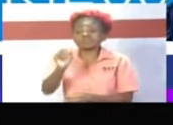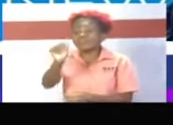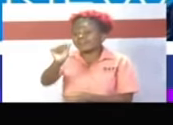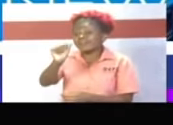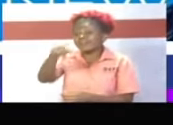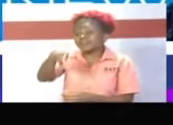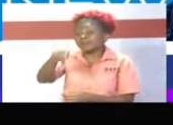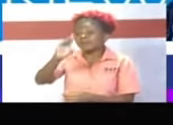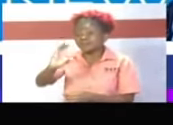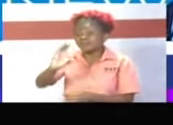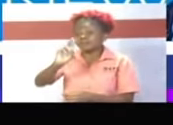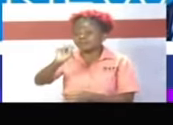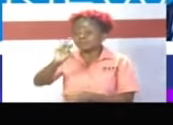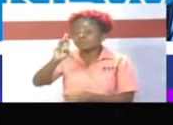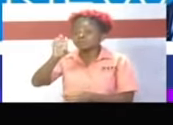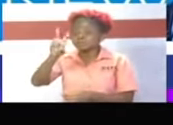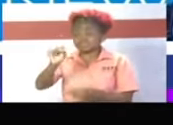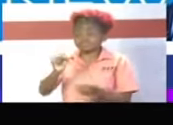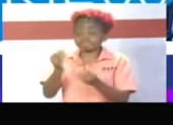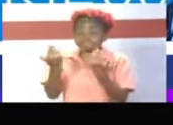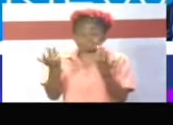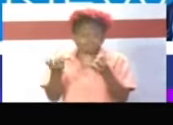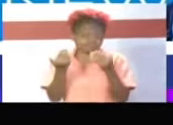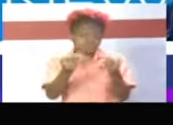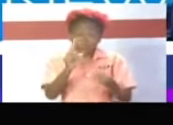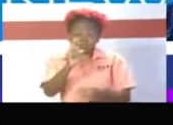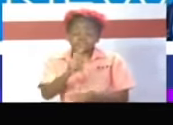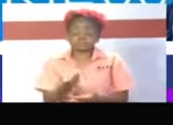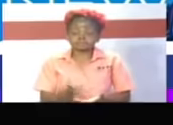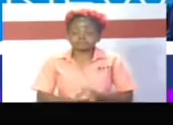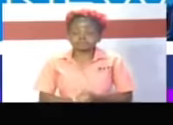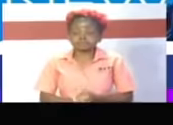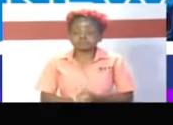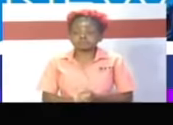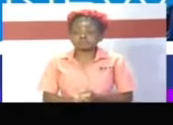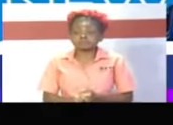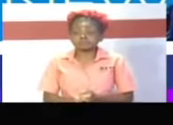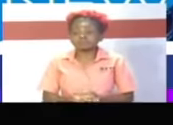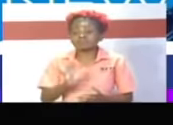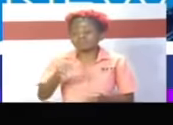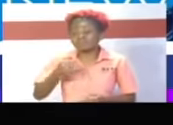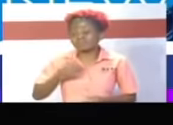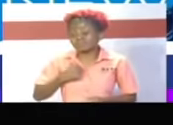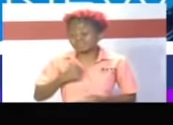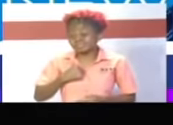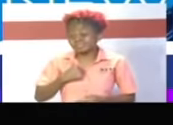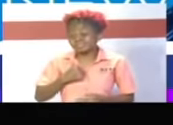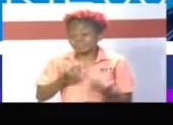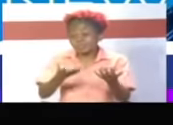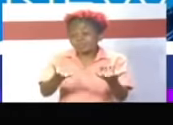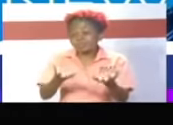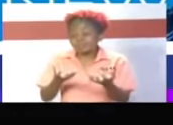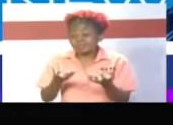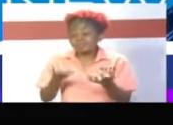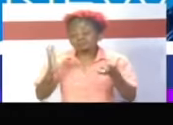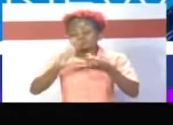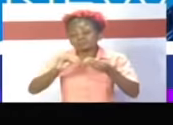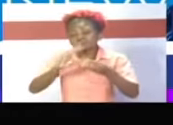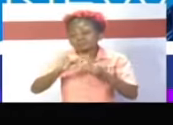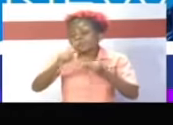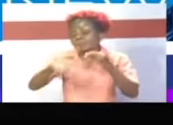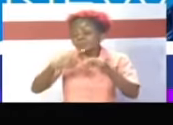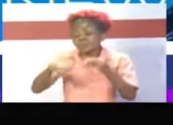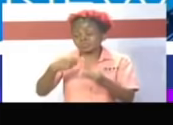Hines, I want to talk a little about herd immunity. The figure we initially heard was